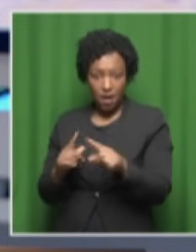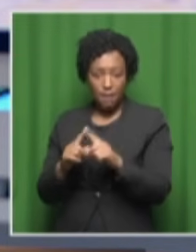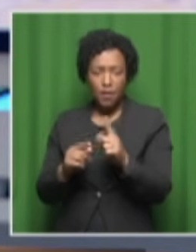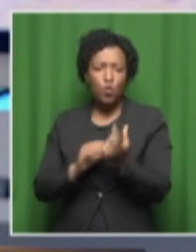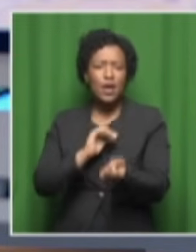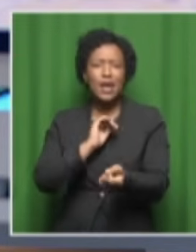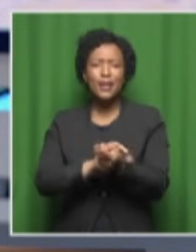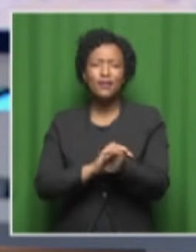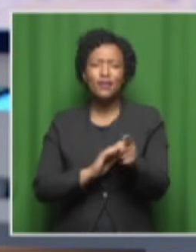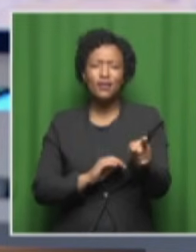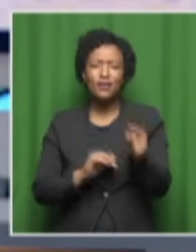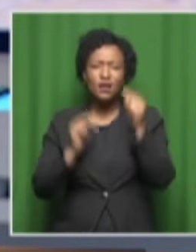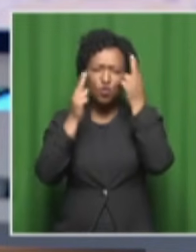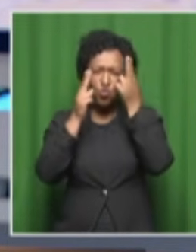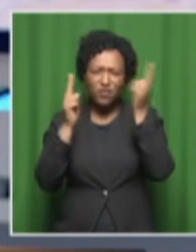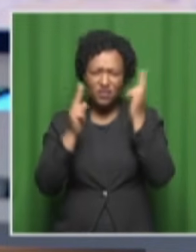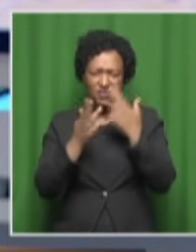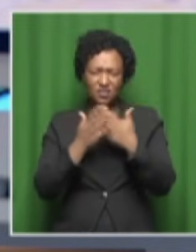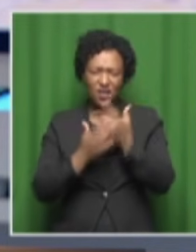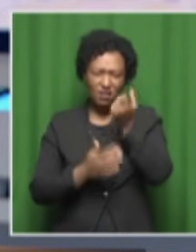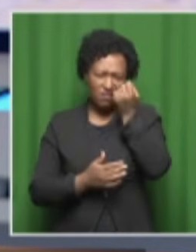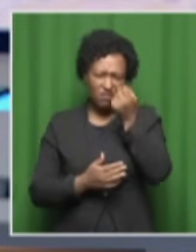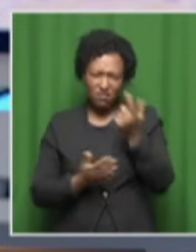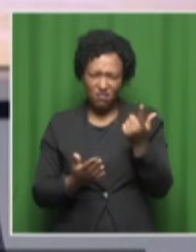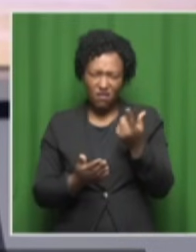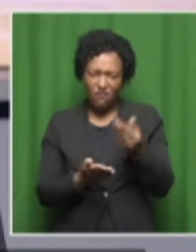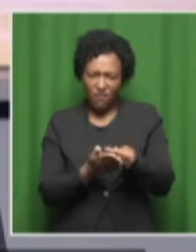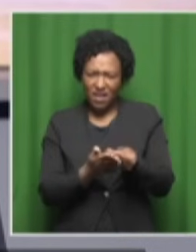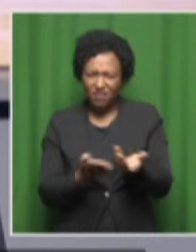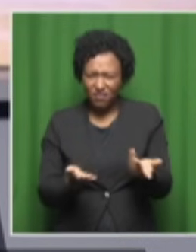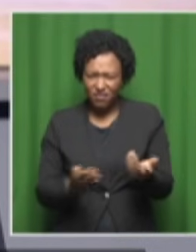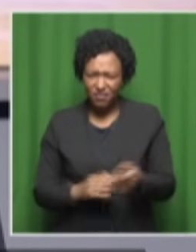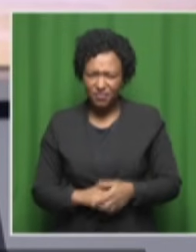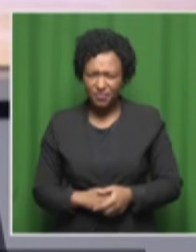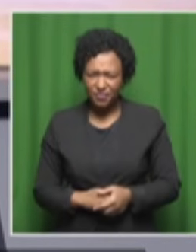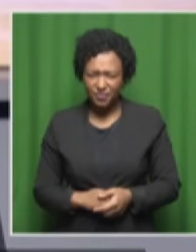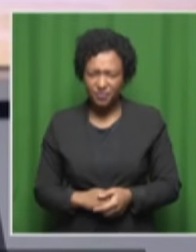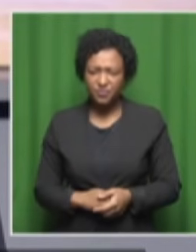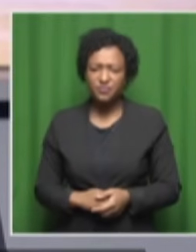institutions, tertiary institutions? Will they understand this in terms of funding? So what happens is,